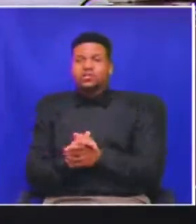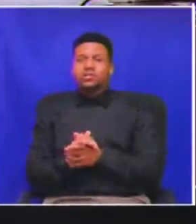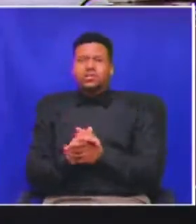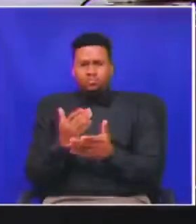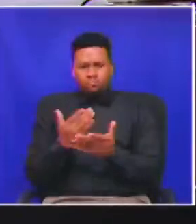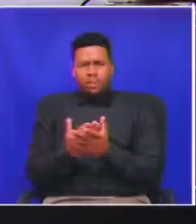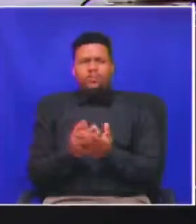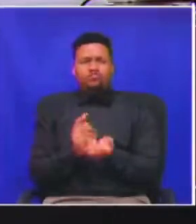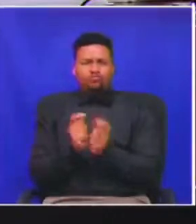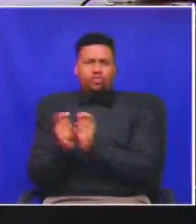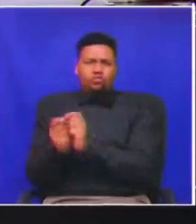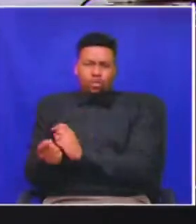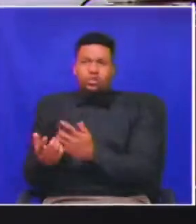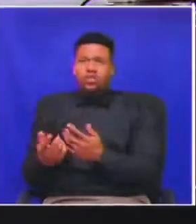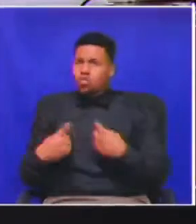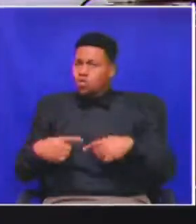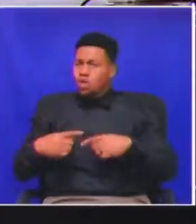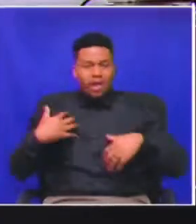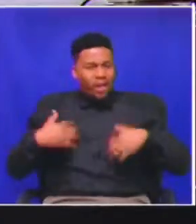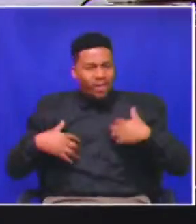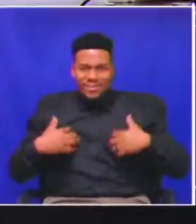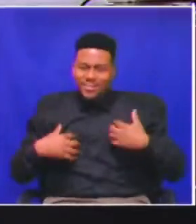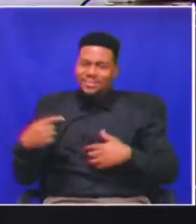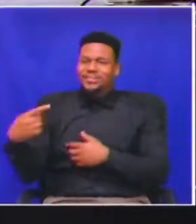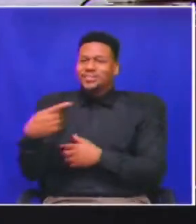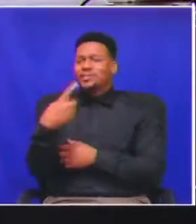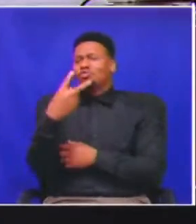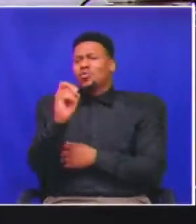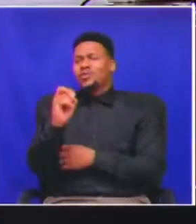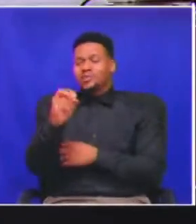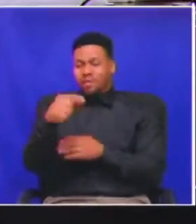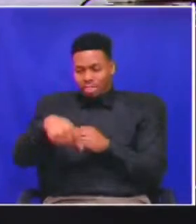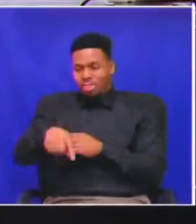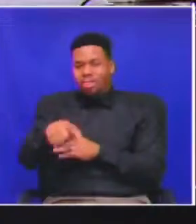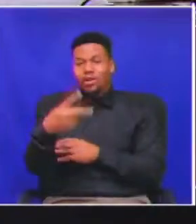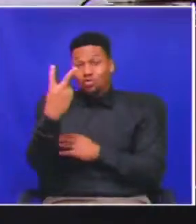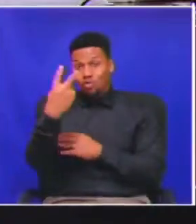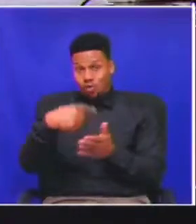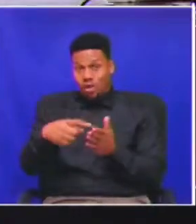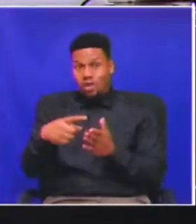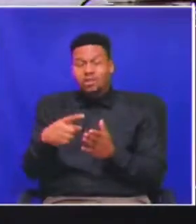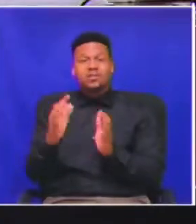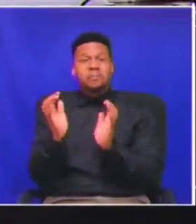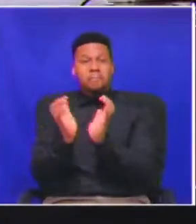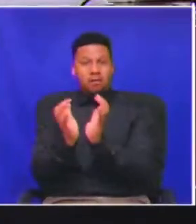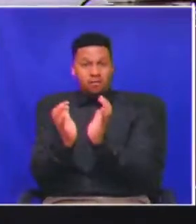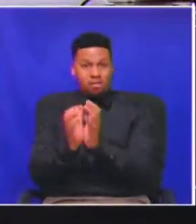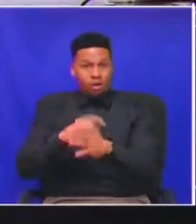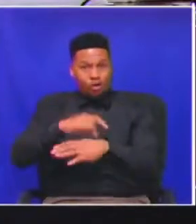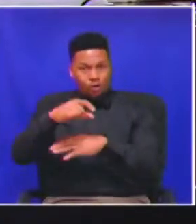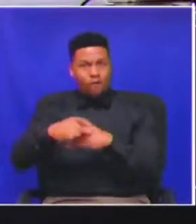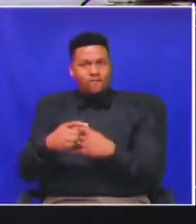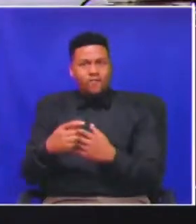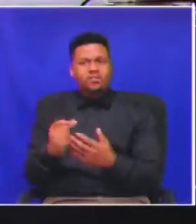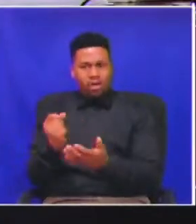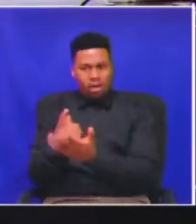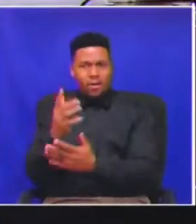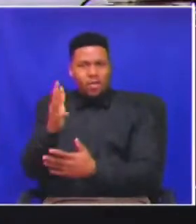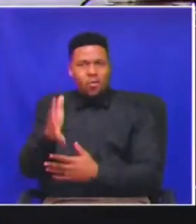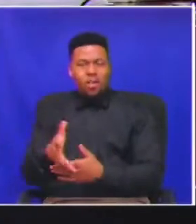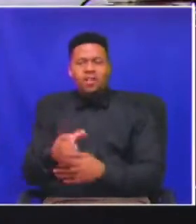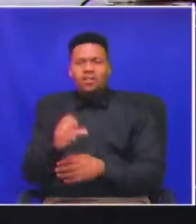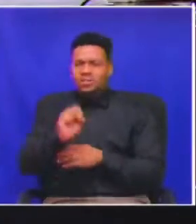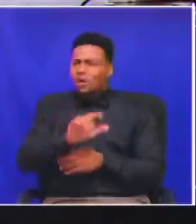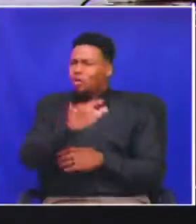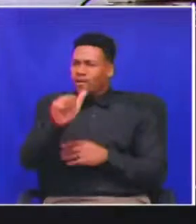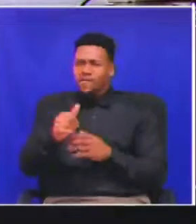G20 taking place in 2 weeks or 3 weeks, and South Africa being able to give leadership to the world on